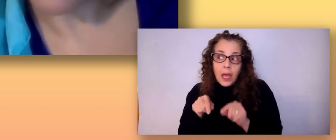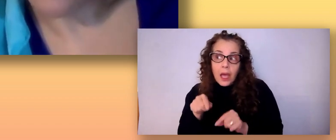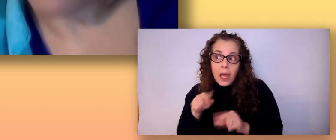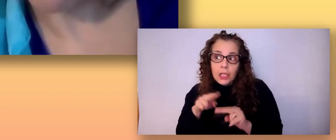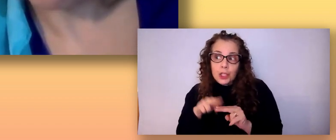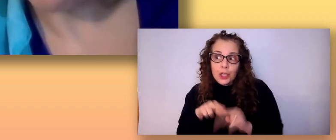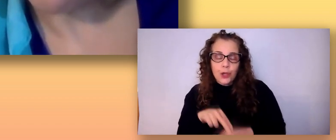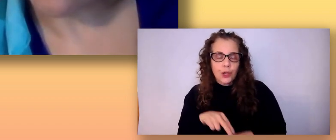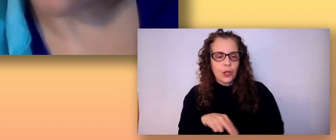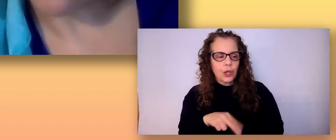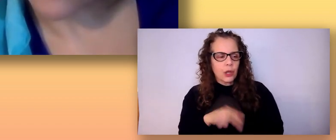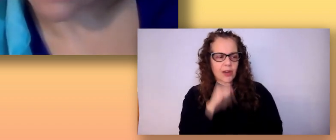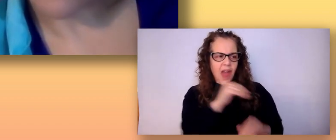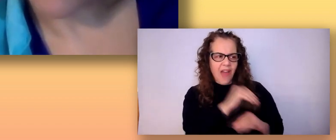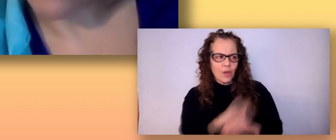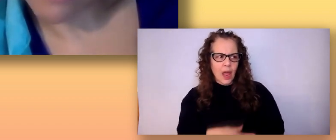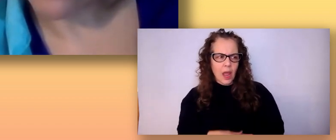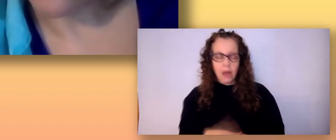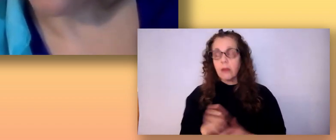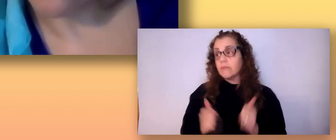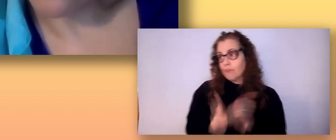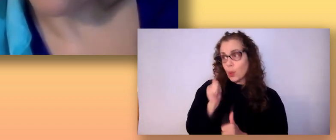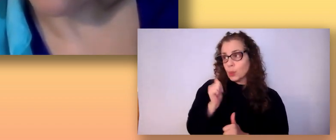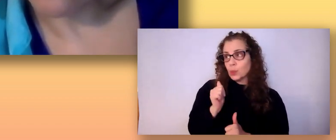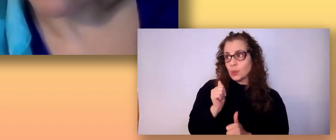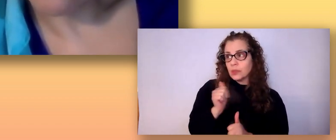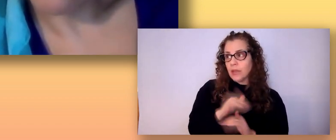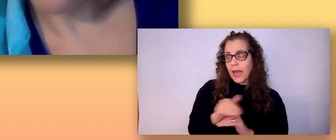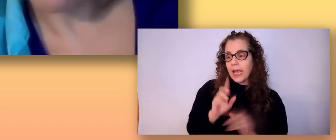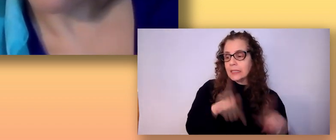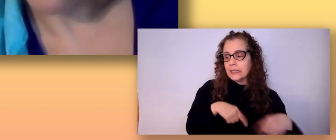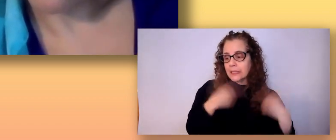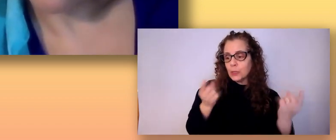But most of them, since we found out.